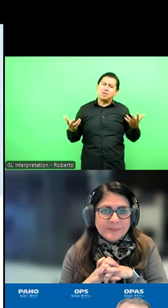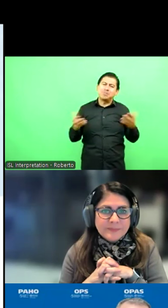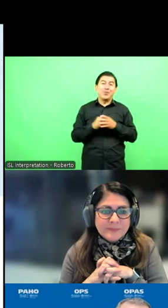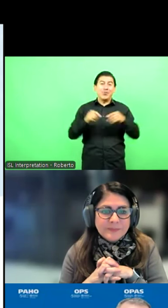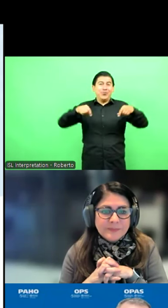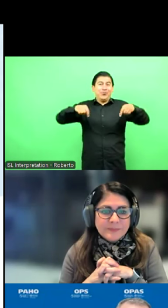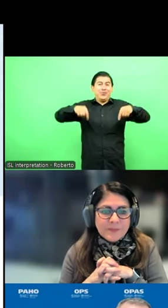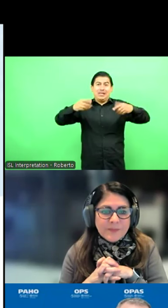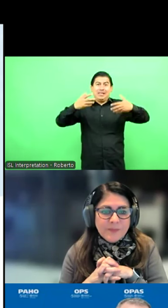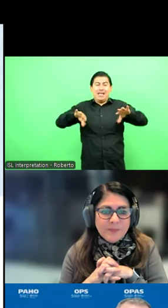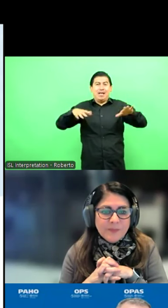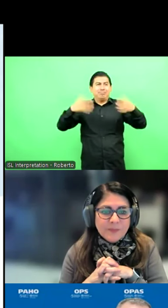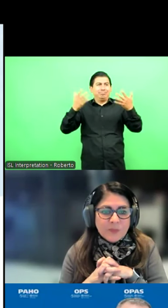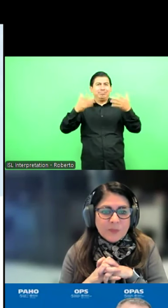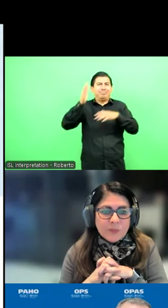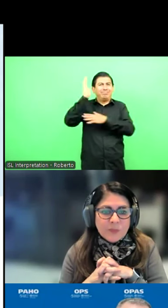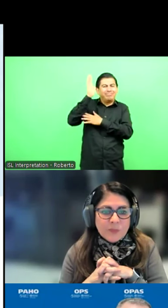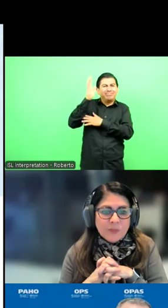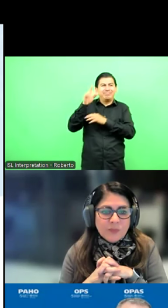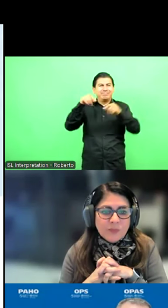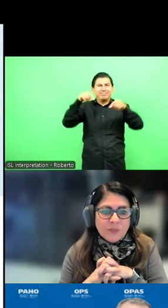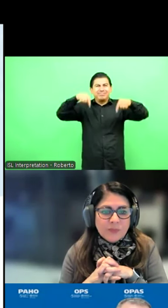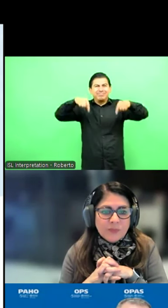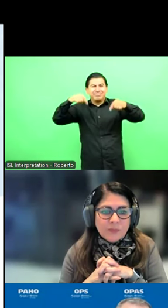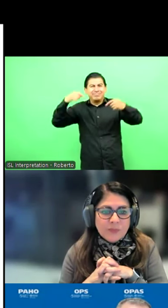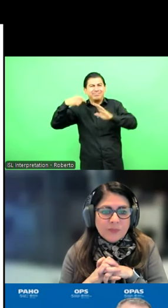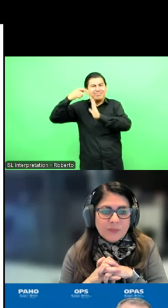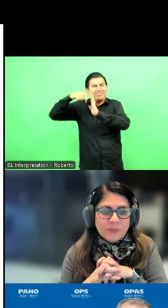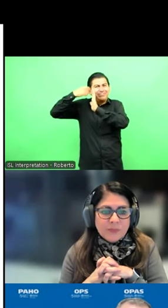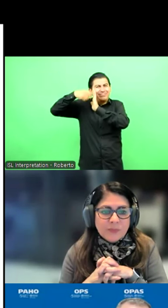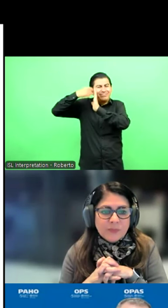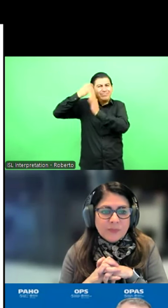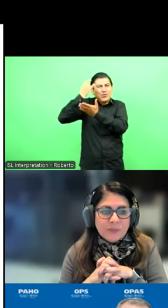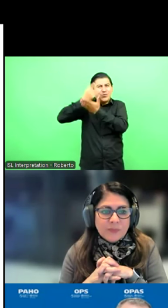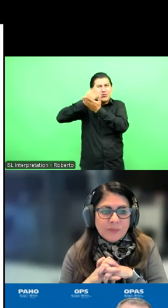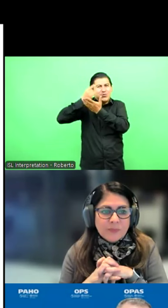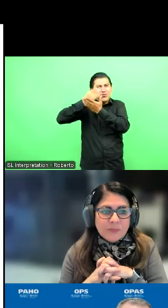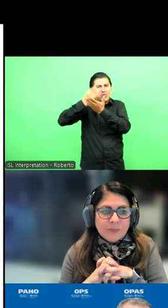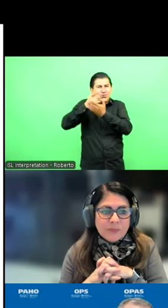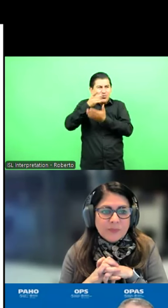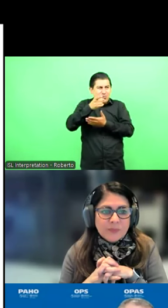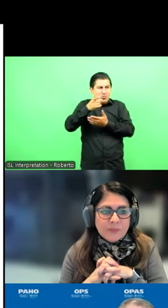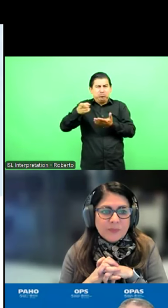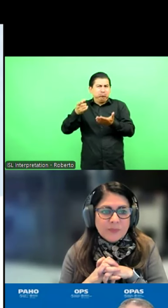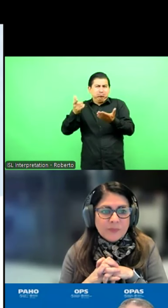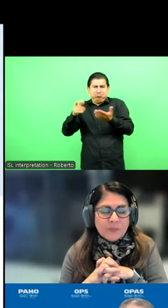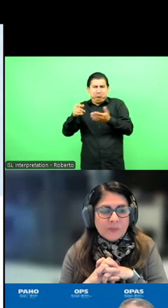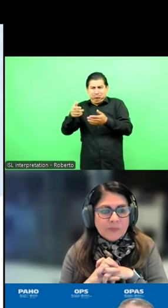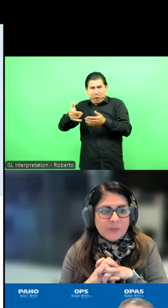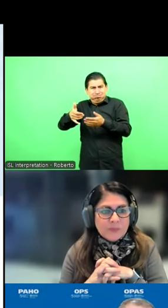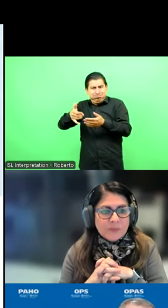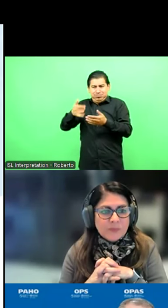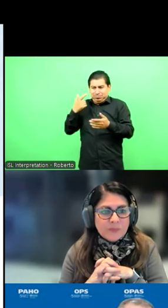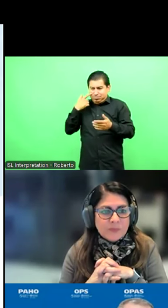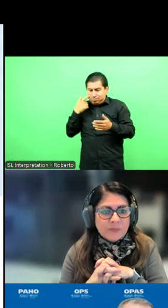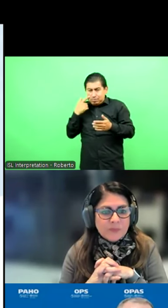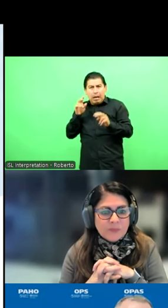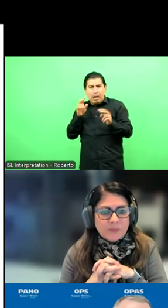screen. And well, so thank you. And let me show you again in more detail the program of the next